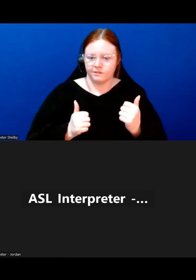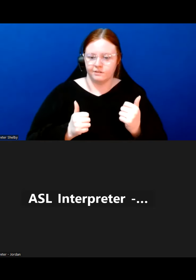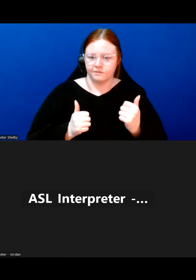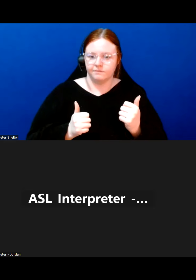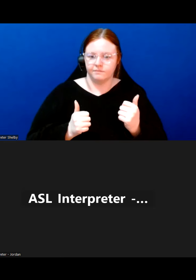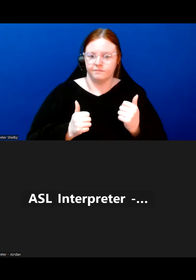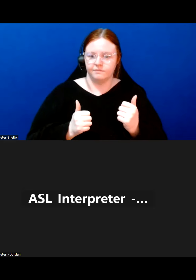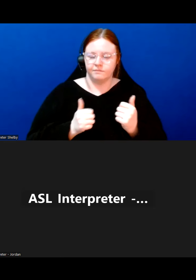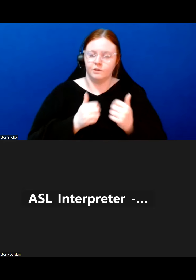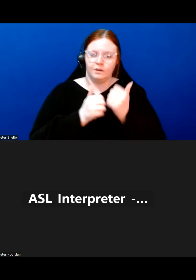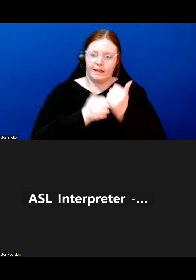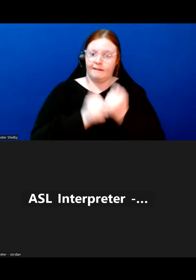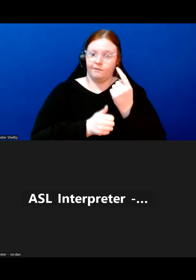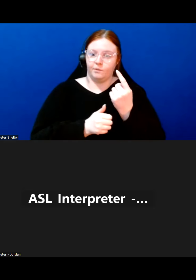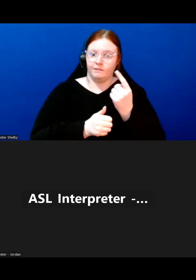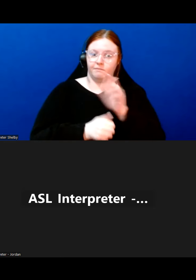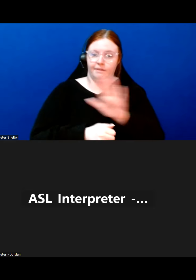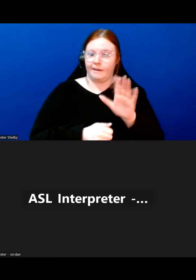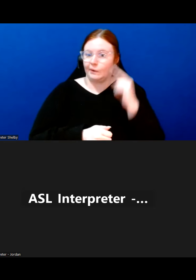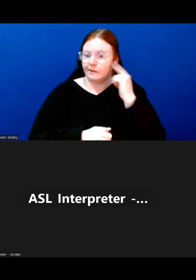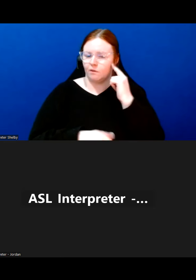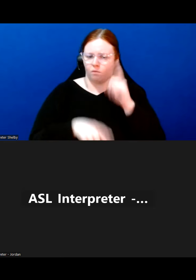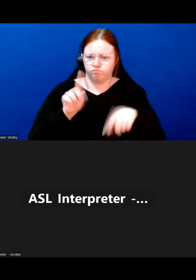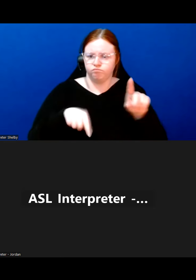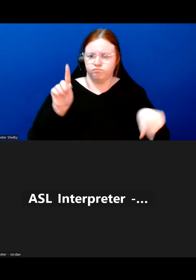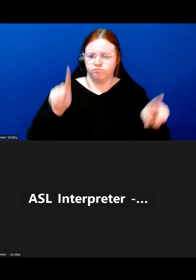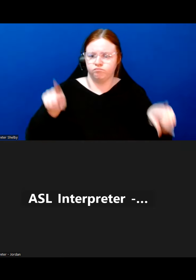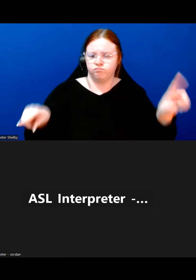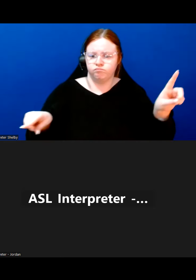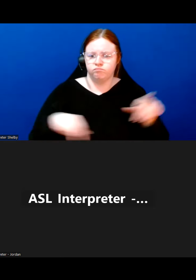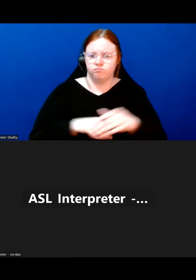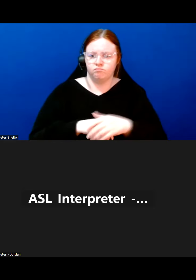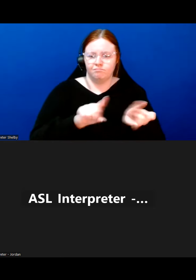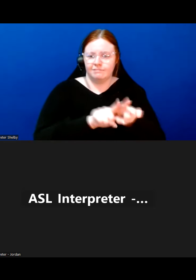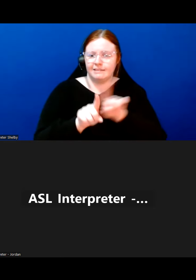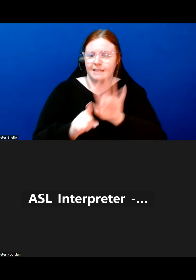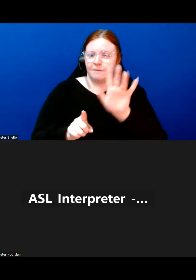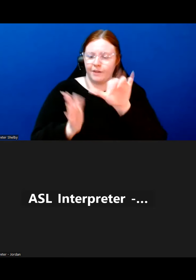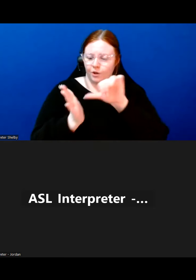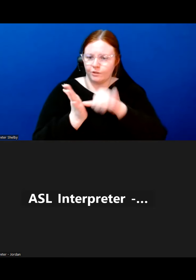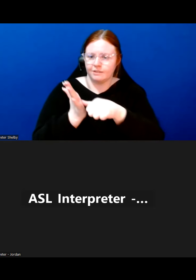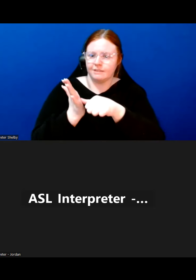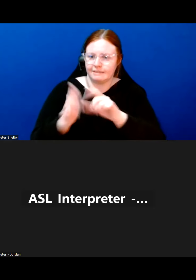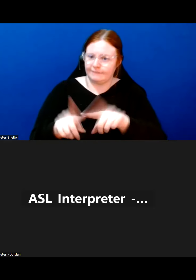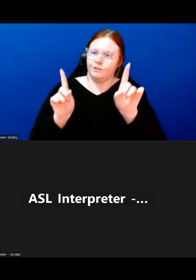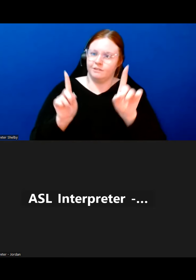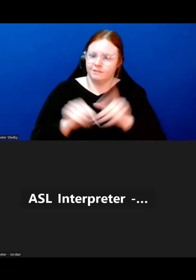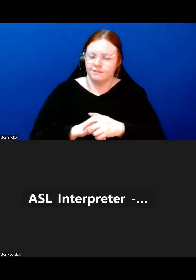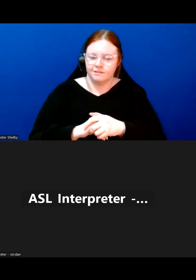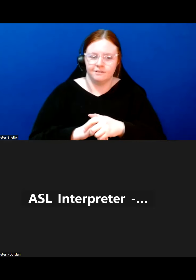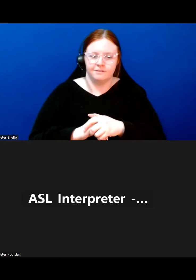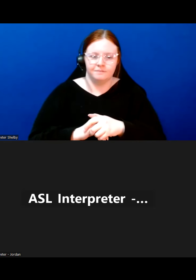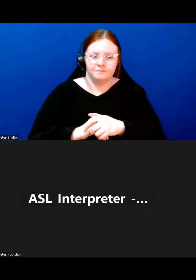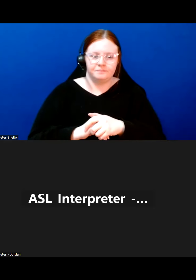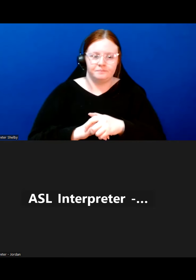hearing is quite different, almost like your fingerprint. There are a lot of differences in how people hear and